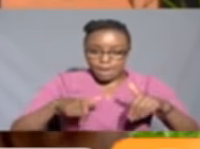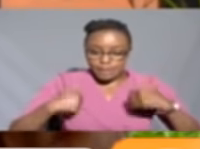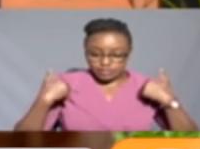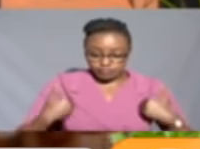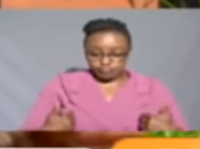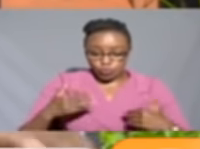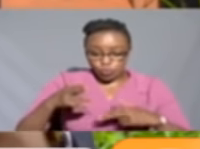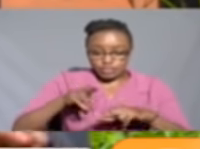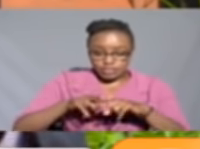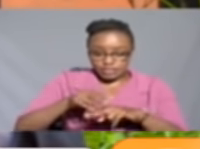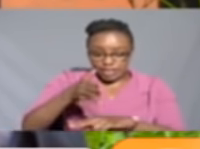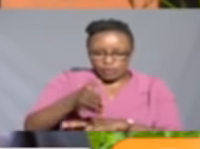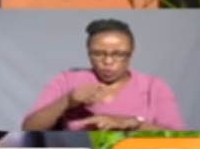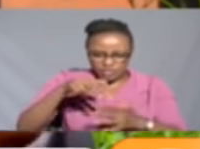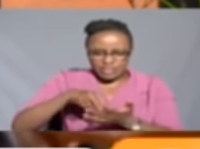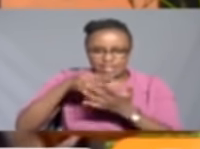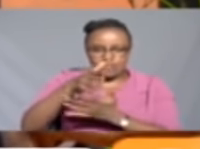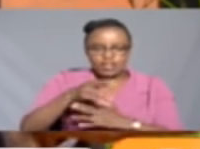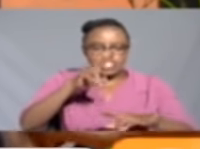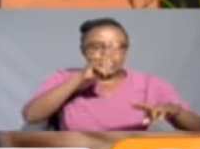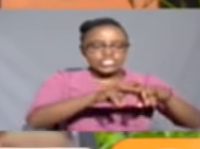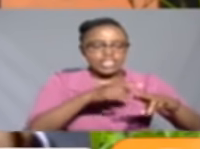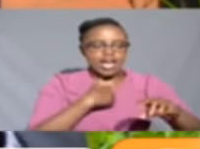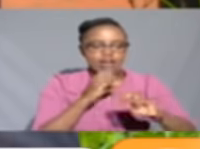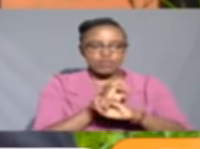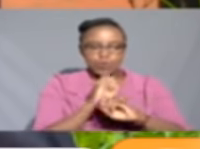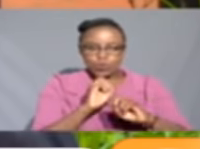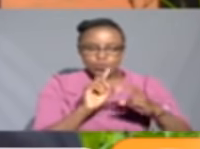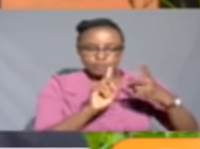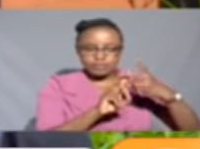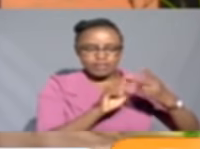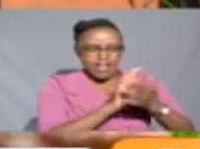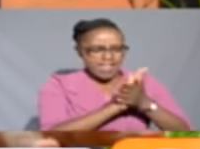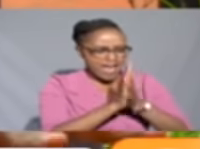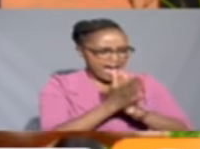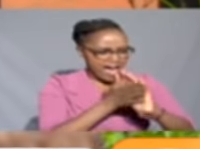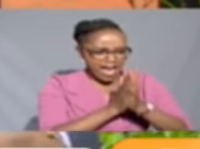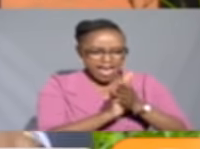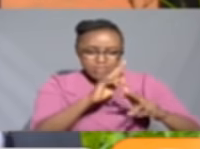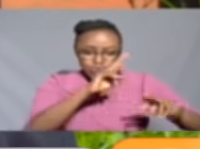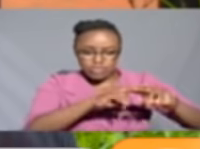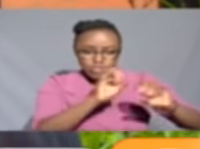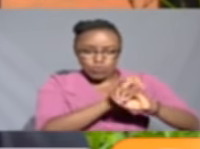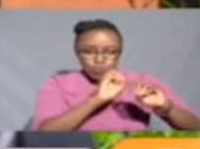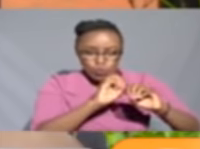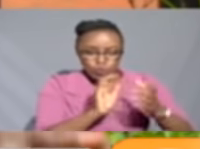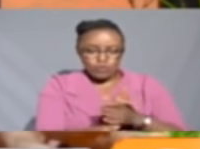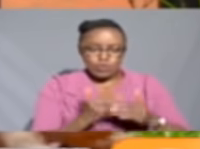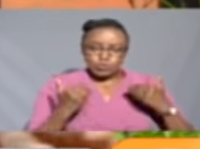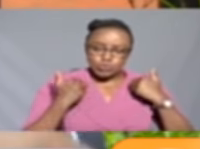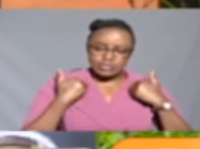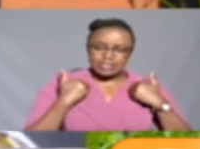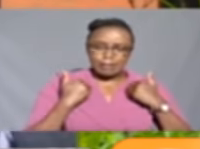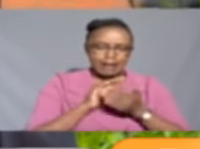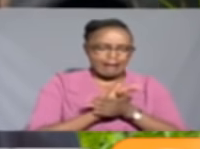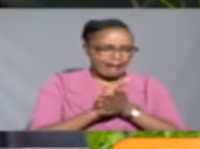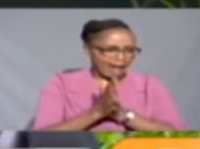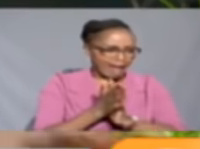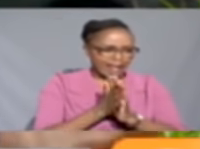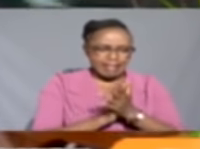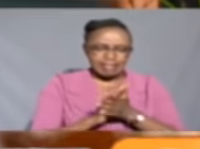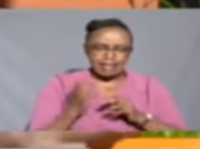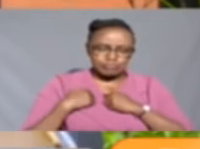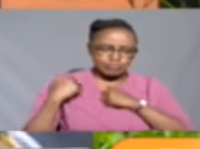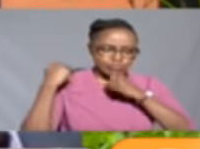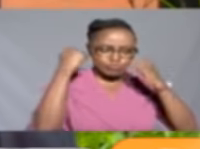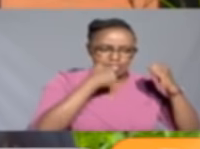friend, there was no chair, nothing to sit on, nothing to sleep on, no